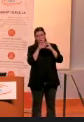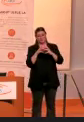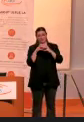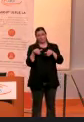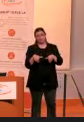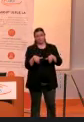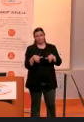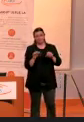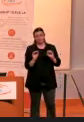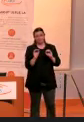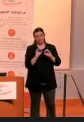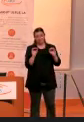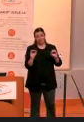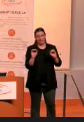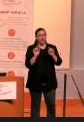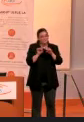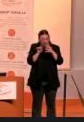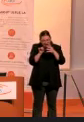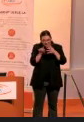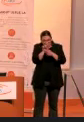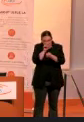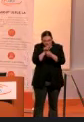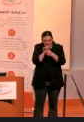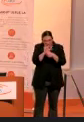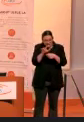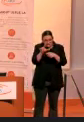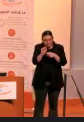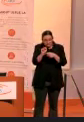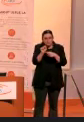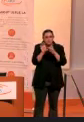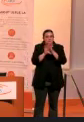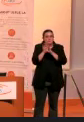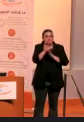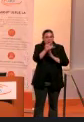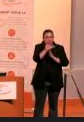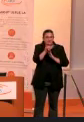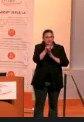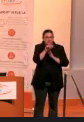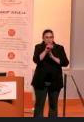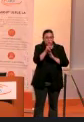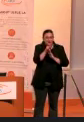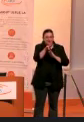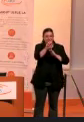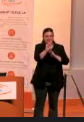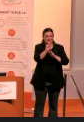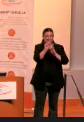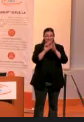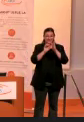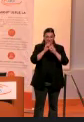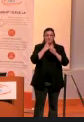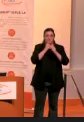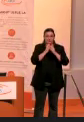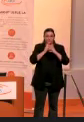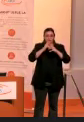make cytokines and certain proteins which elevate inflammation in lupus and